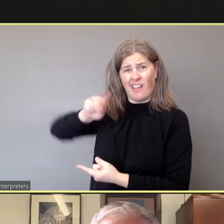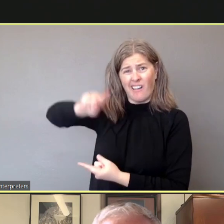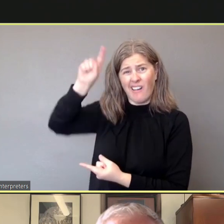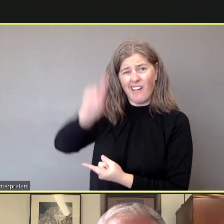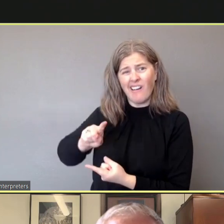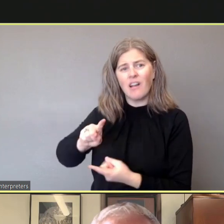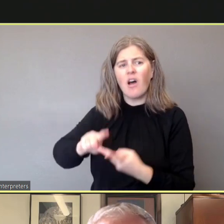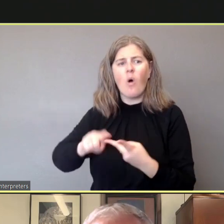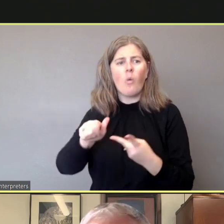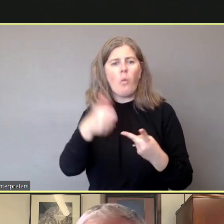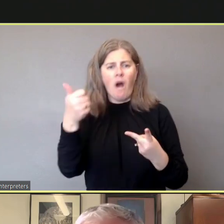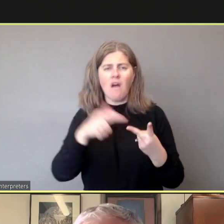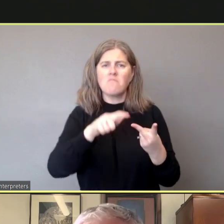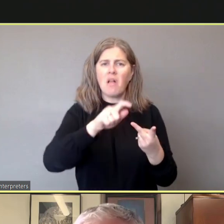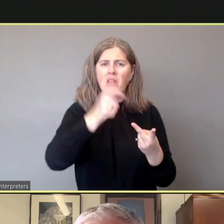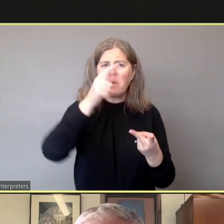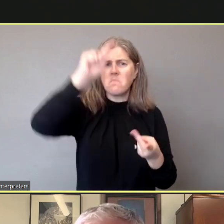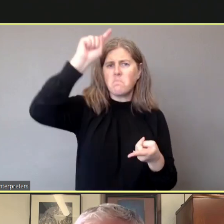little bit less, but